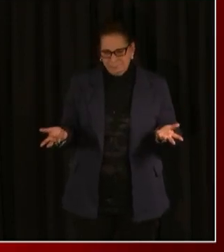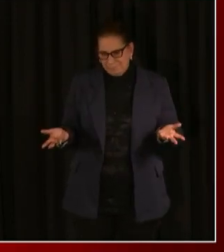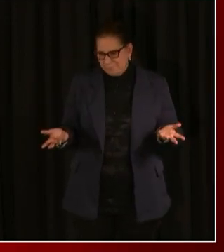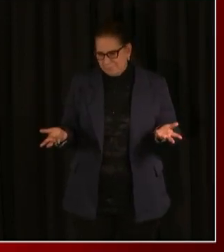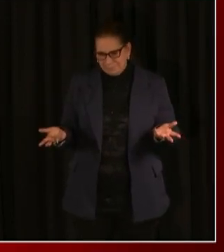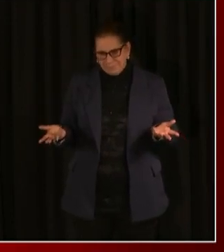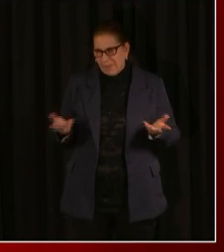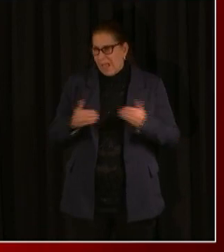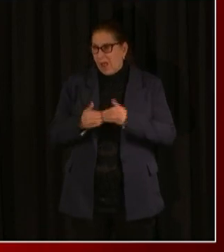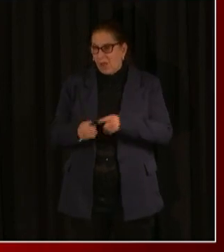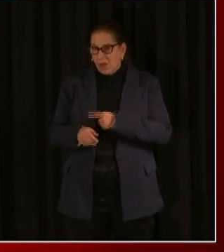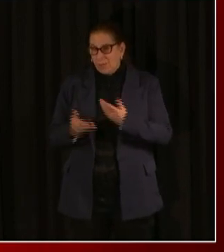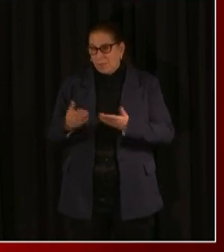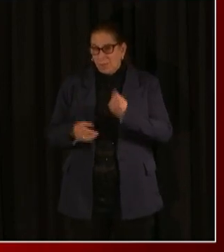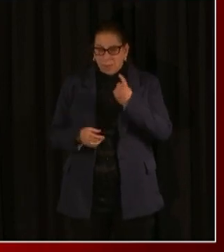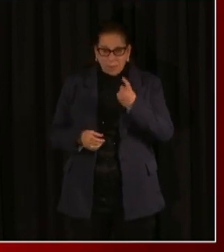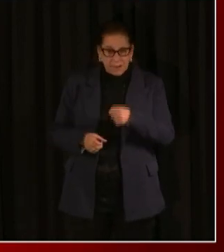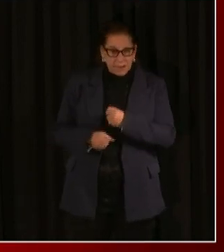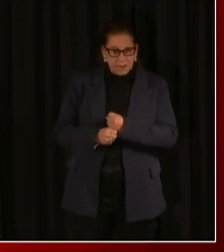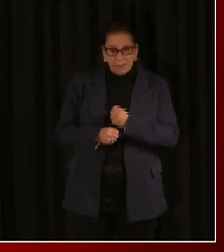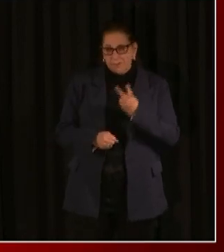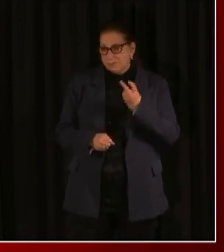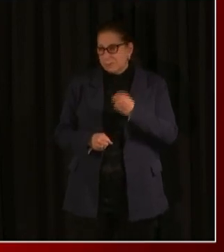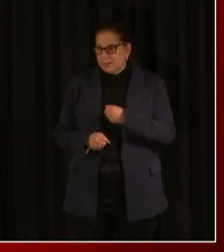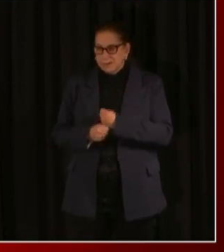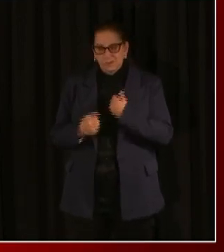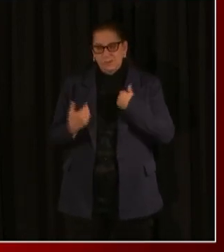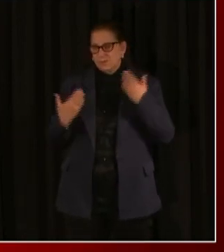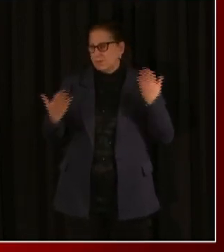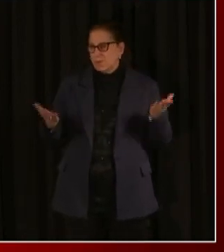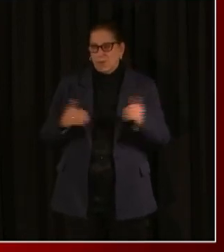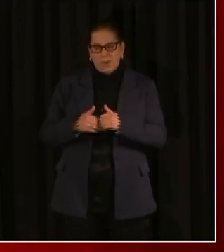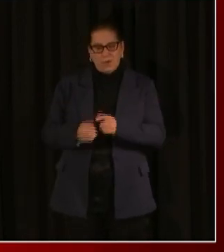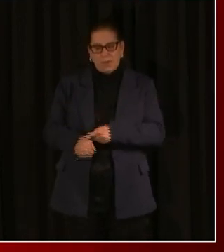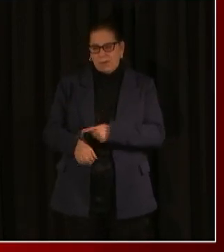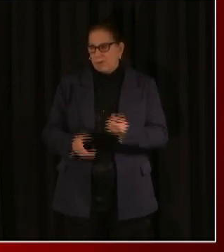And there's some thought that vaccination can boost the immunity you've had from a previous COVID infection.